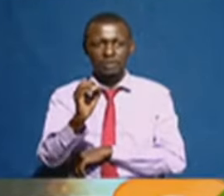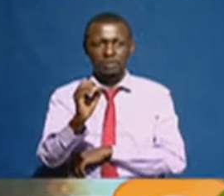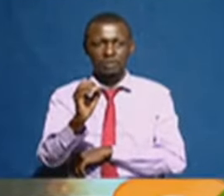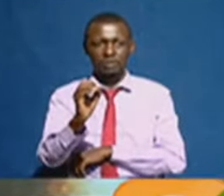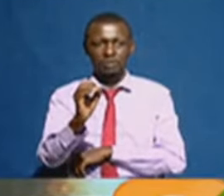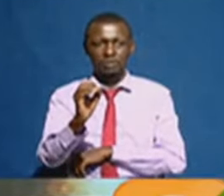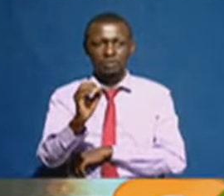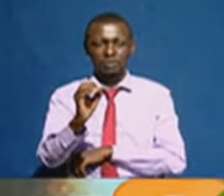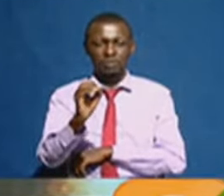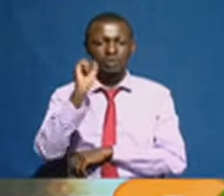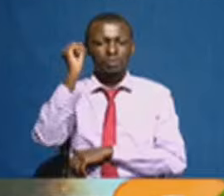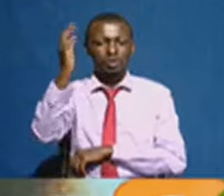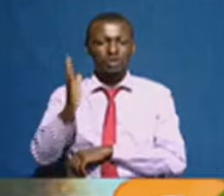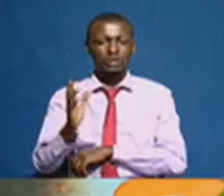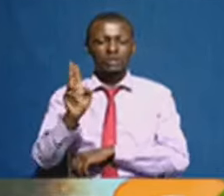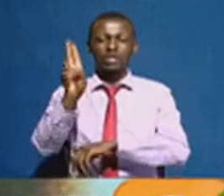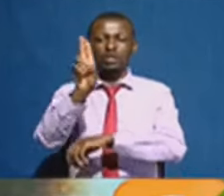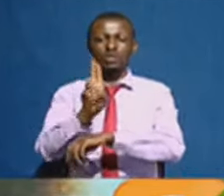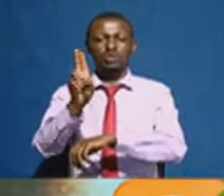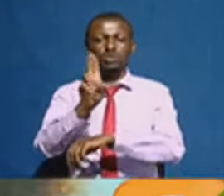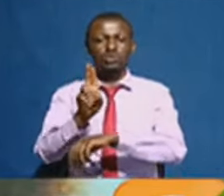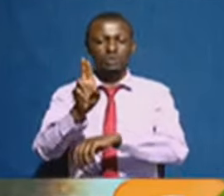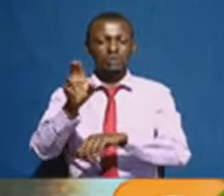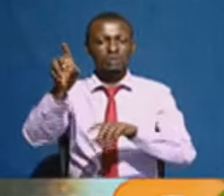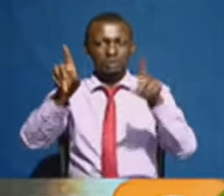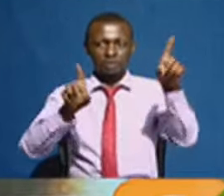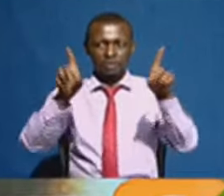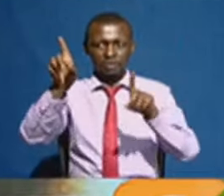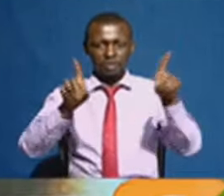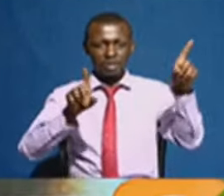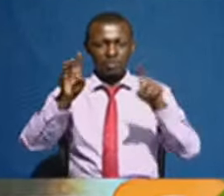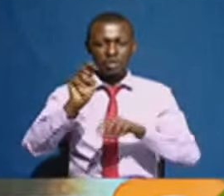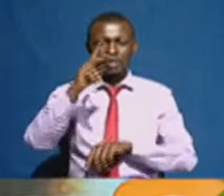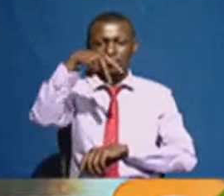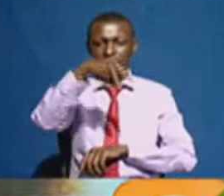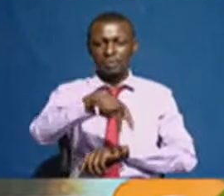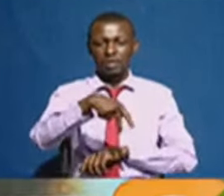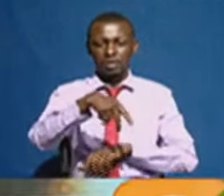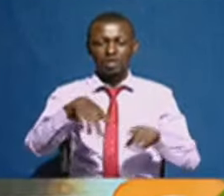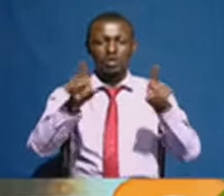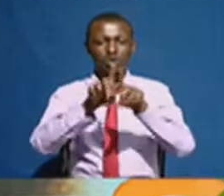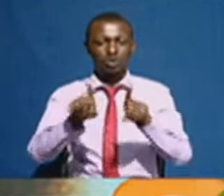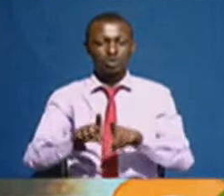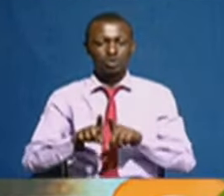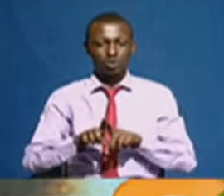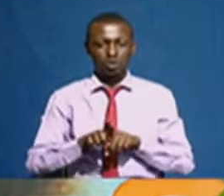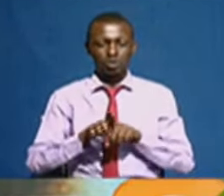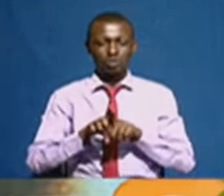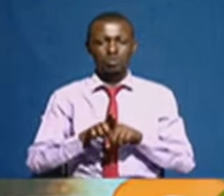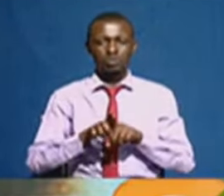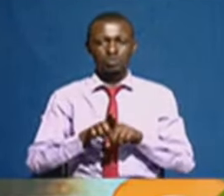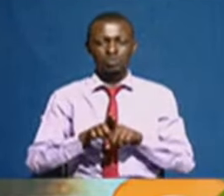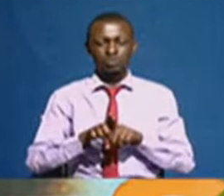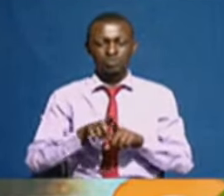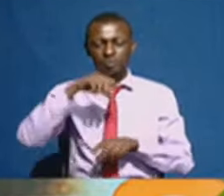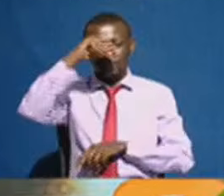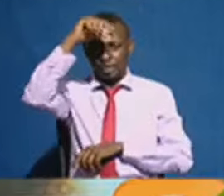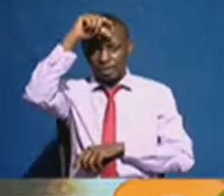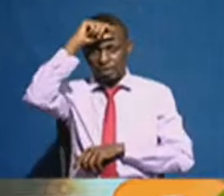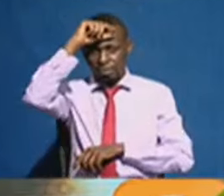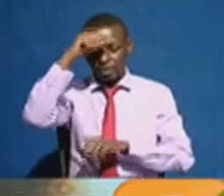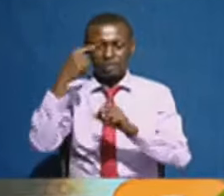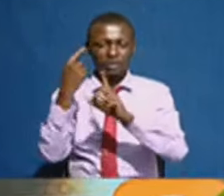the political class for travel, that is, members of parliament and their employees and state offices in the